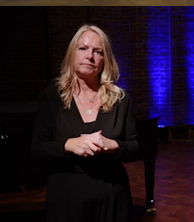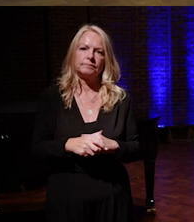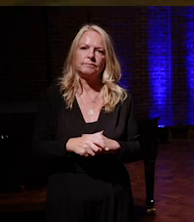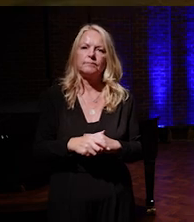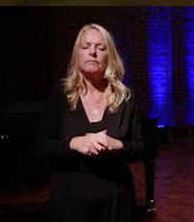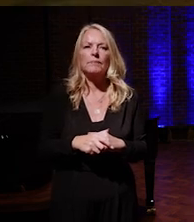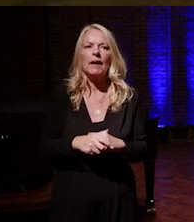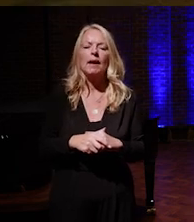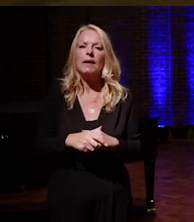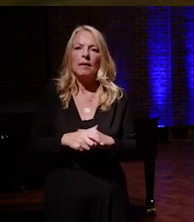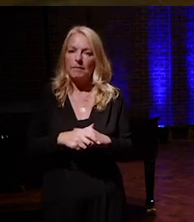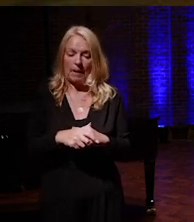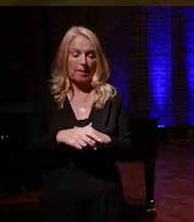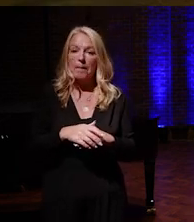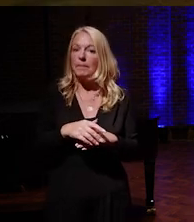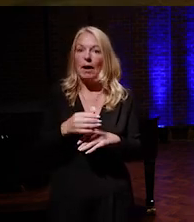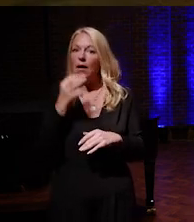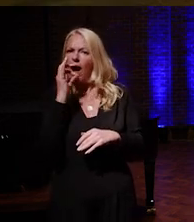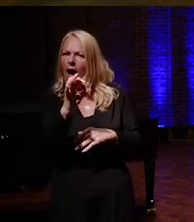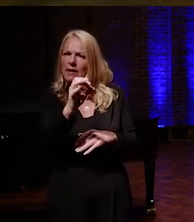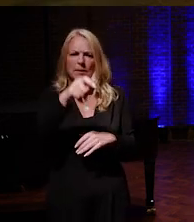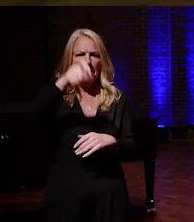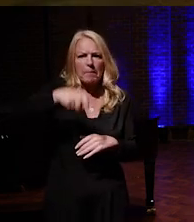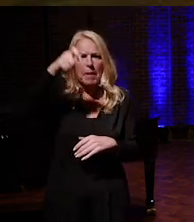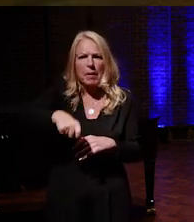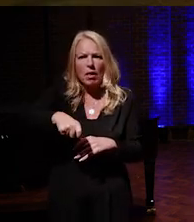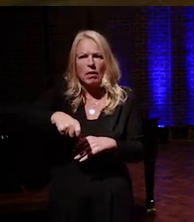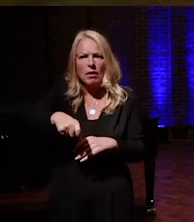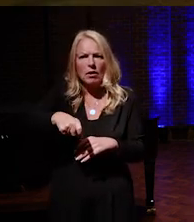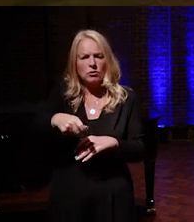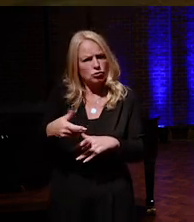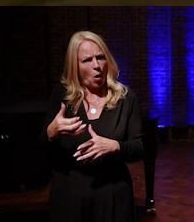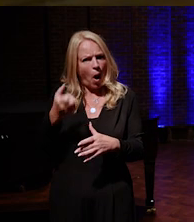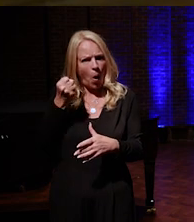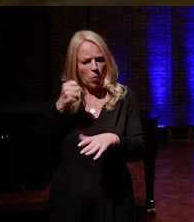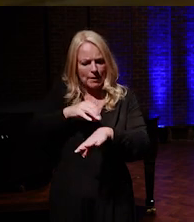many people I talk to have never held a beetle. And that really bugs me.